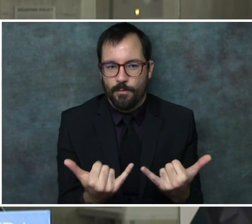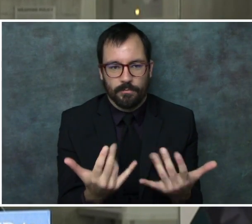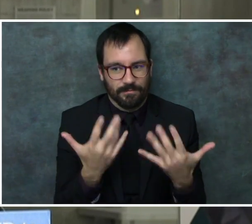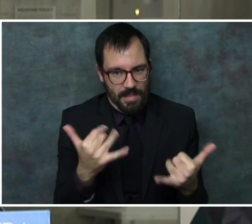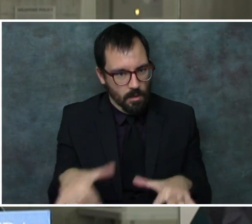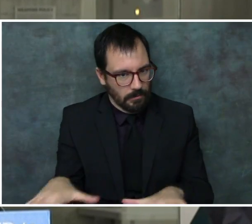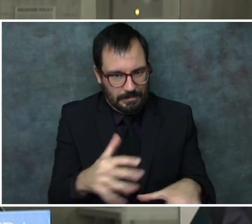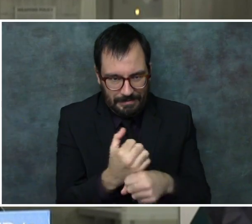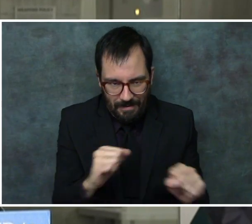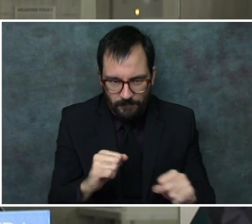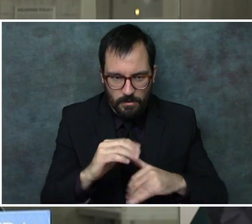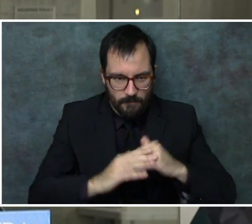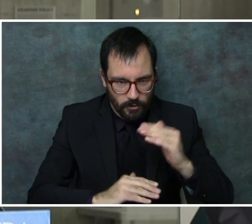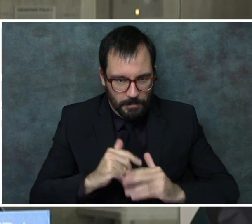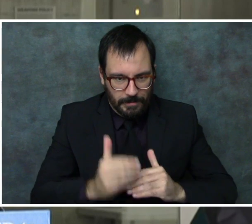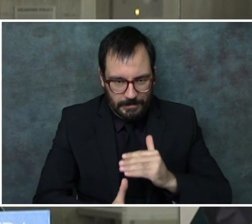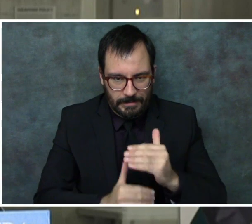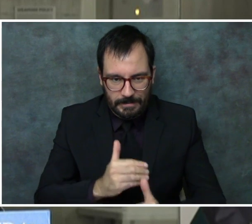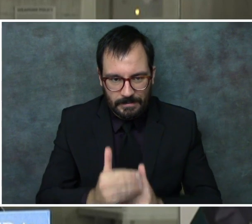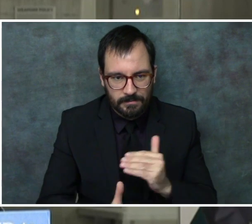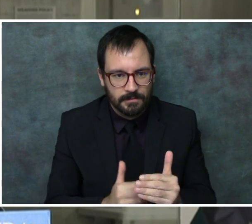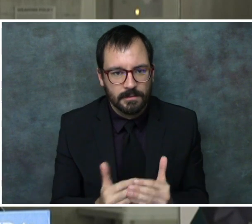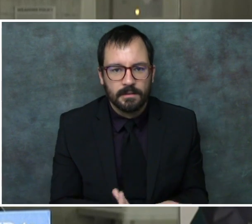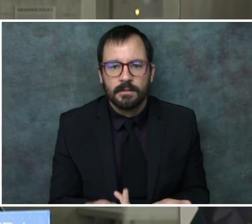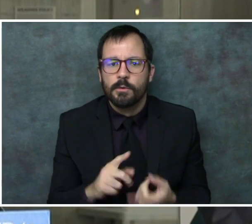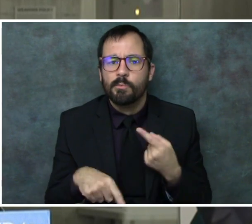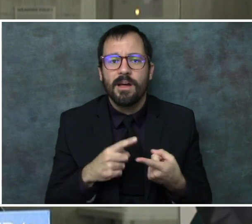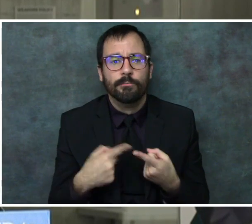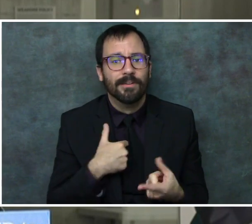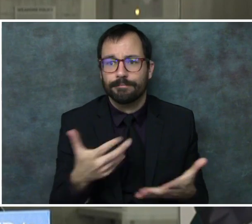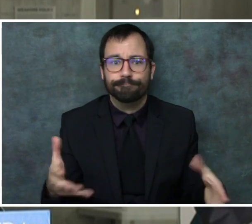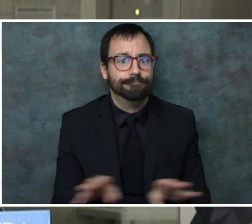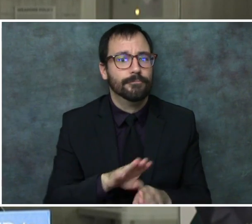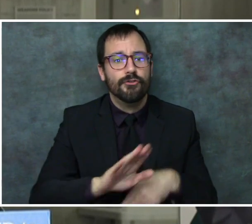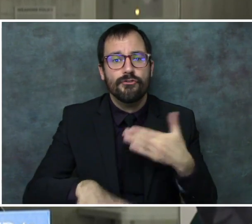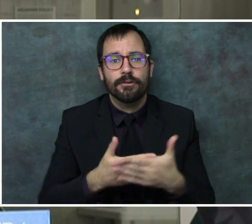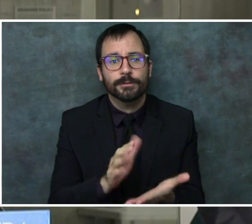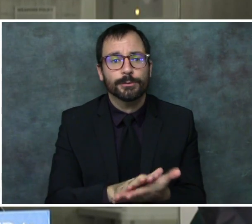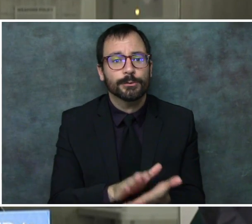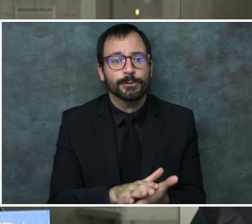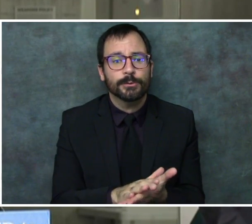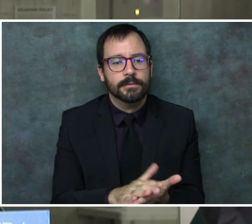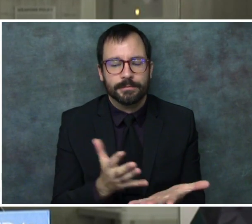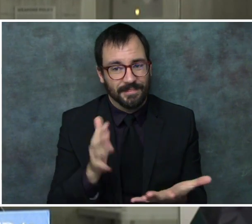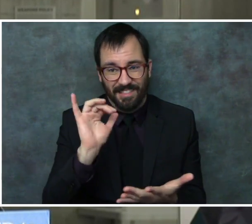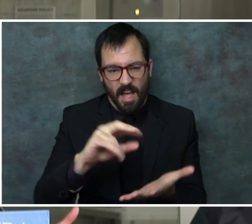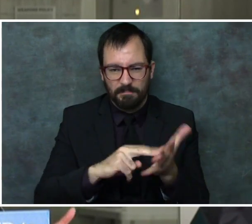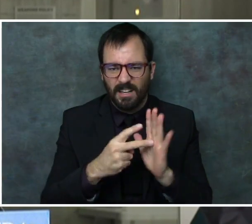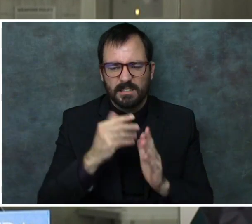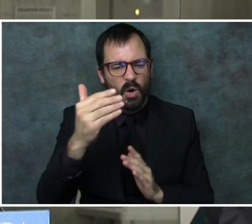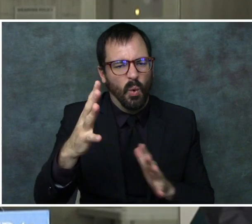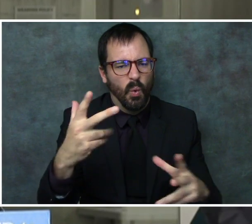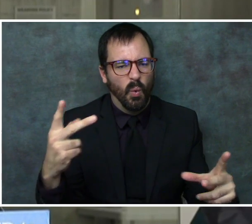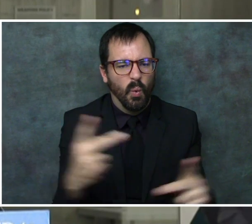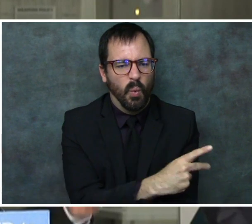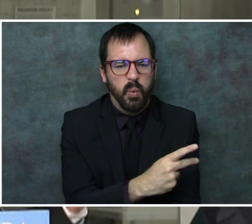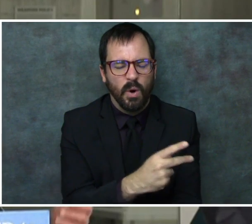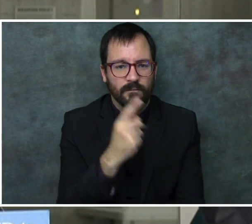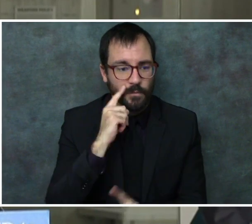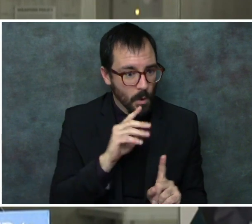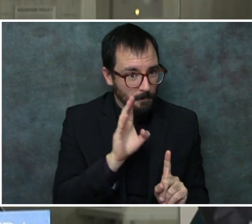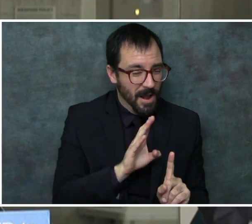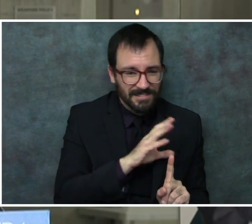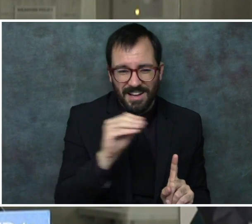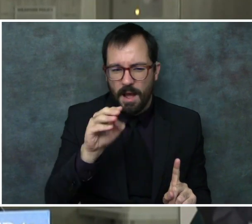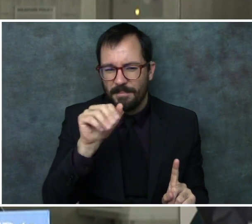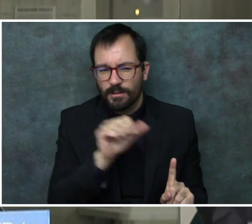canceling school completely, we're in a whole different situation here in the city of Boston, the Commonwealth. We're in a situation where our restaurants are shutting down again, our business is shutting